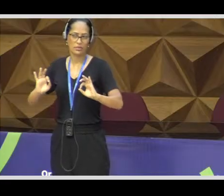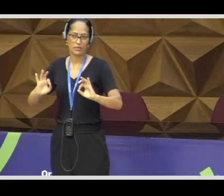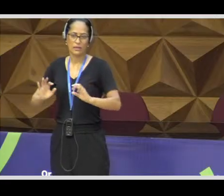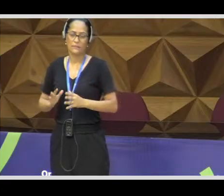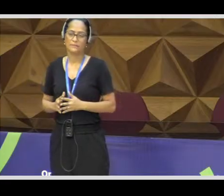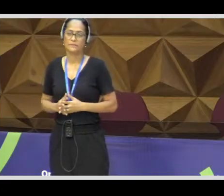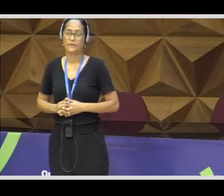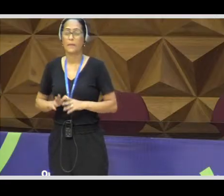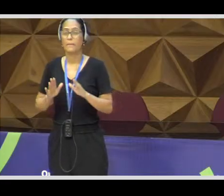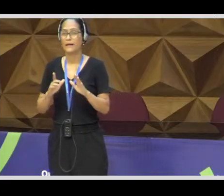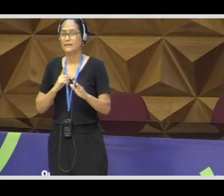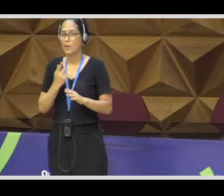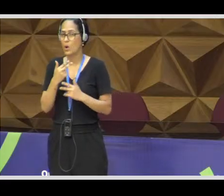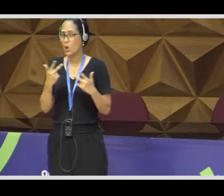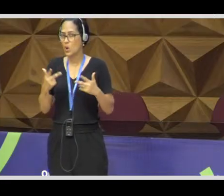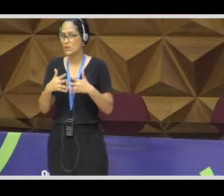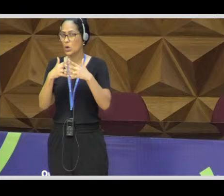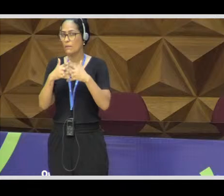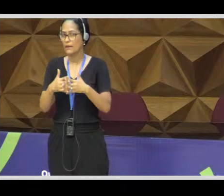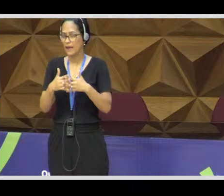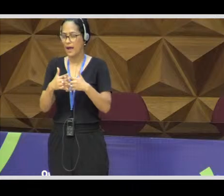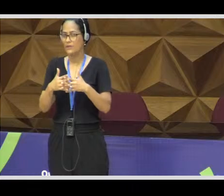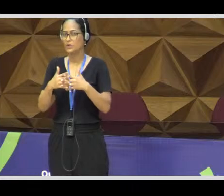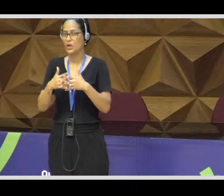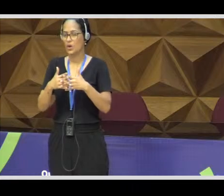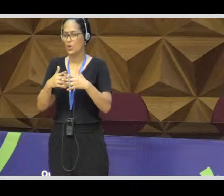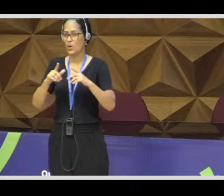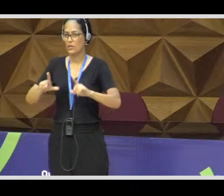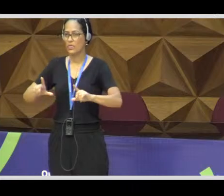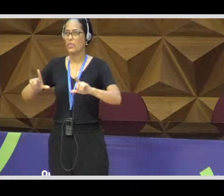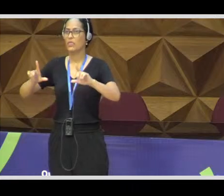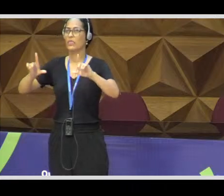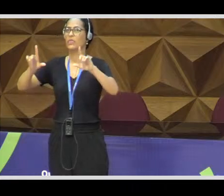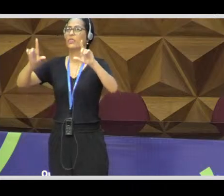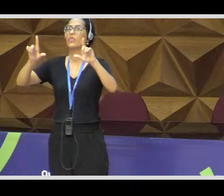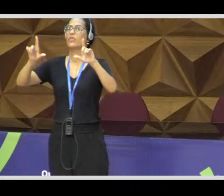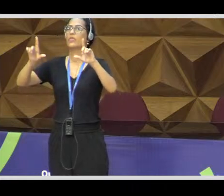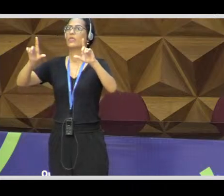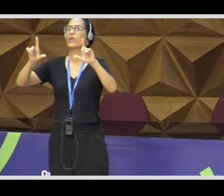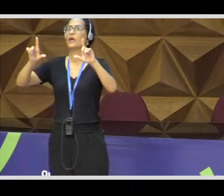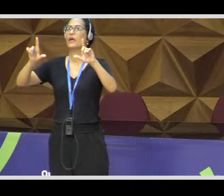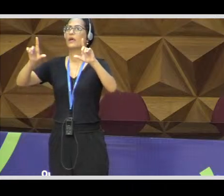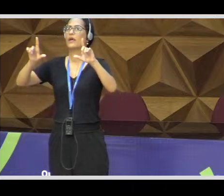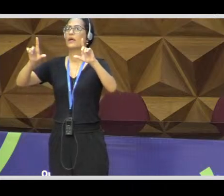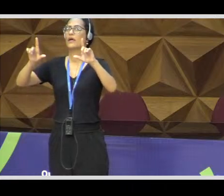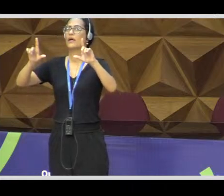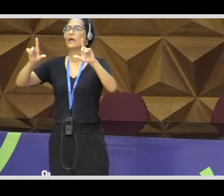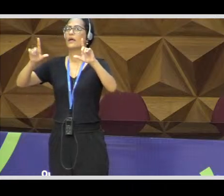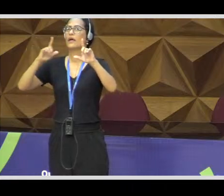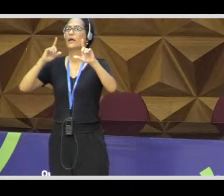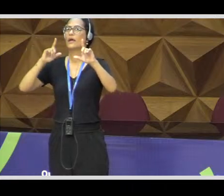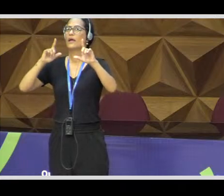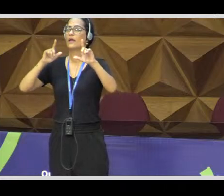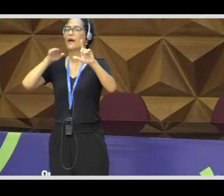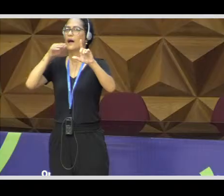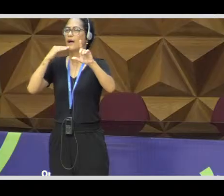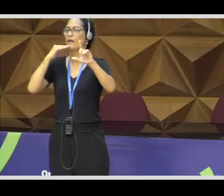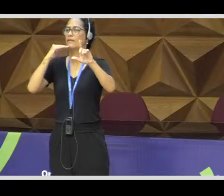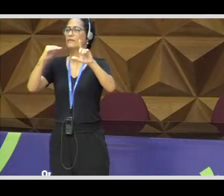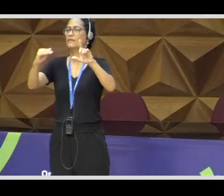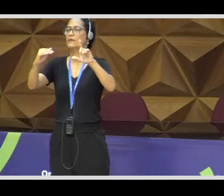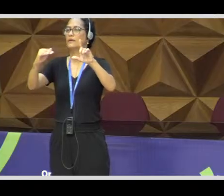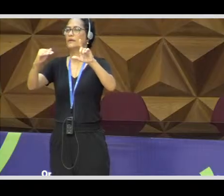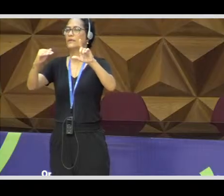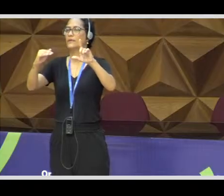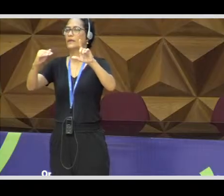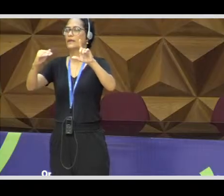if you rotated it too far, once you got up to maybe head height like that, then people started getting confused